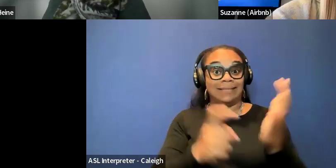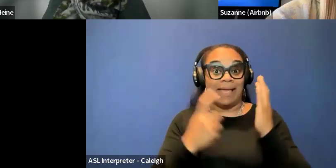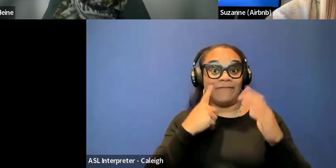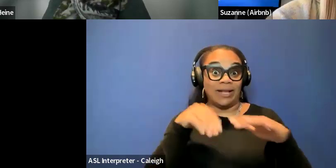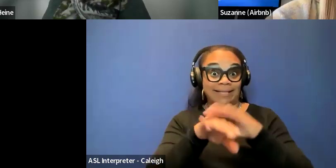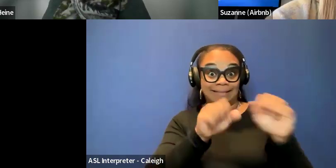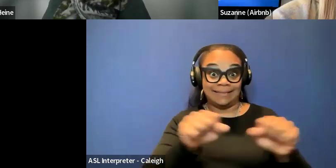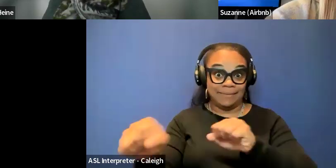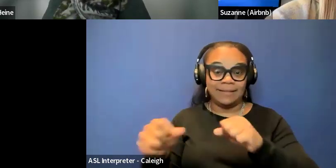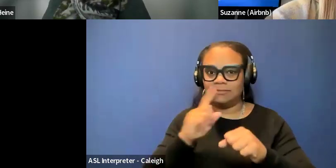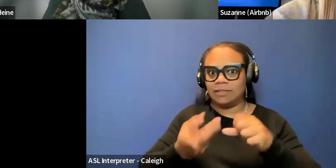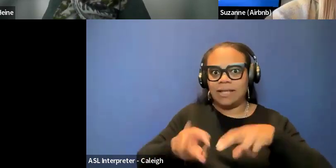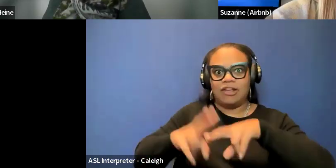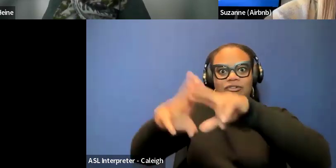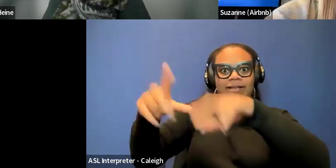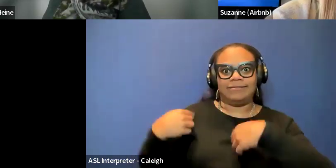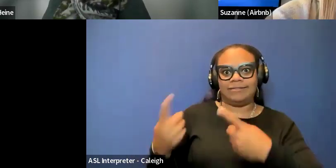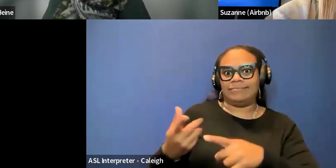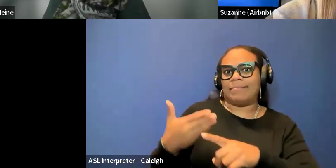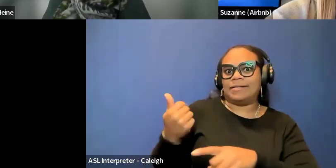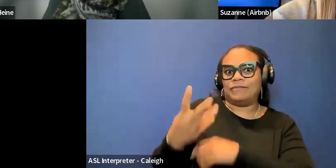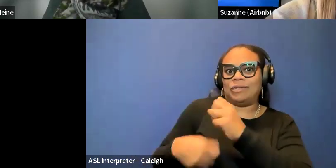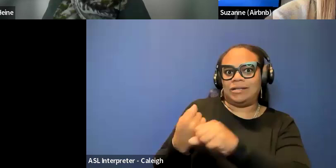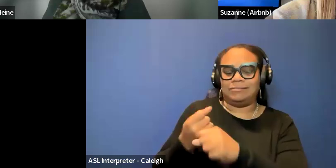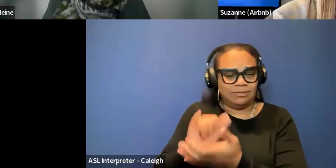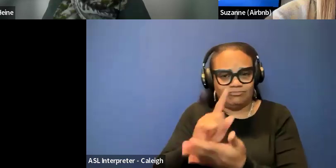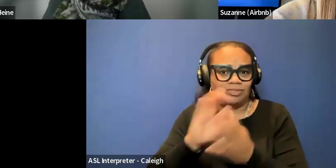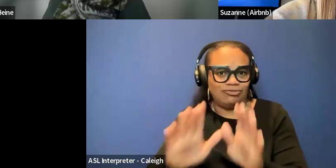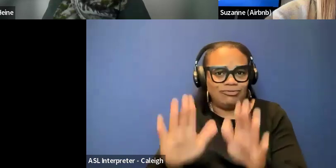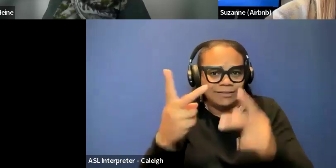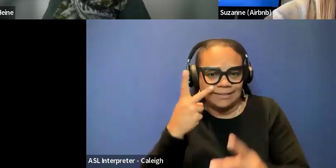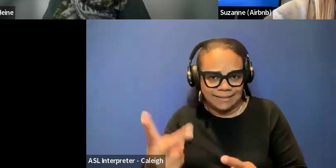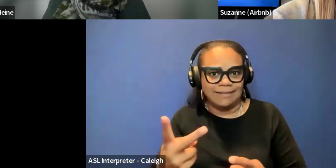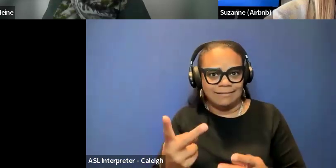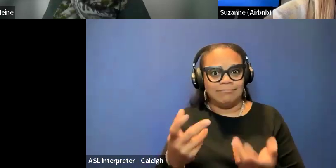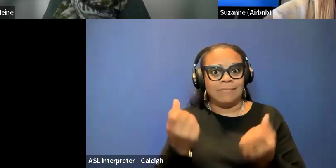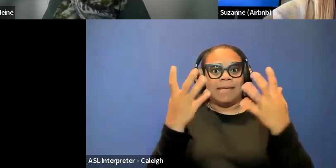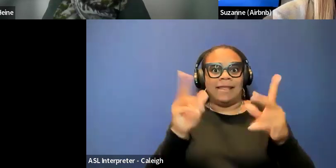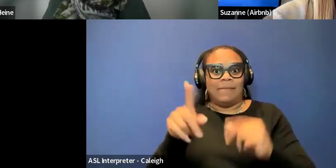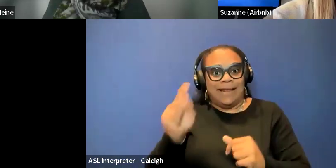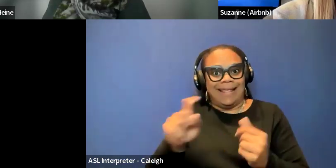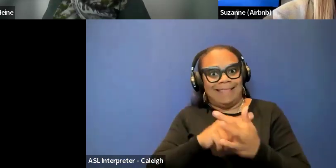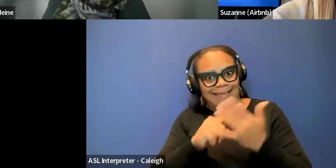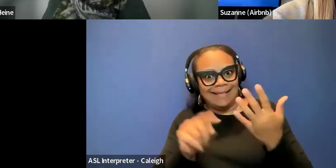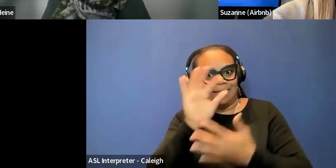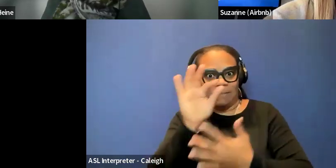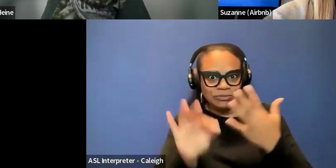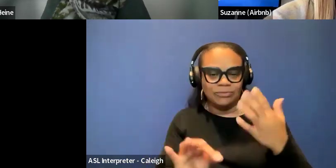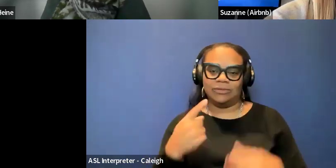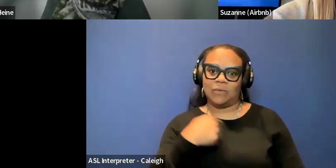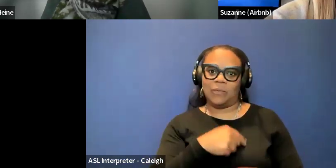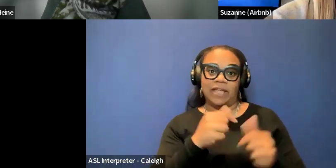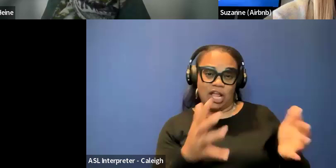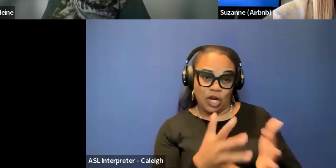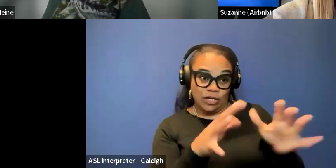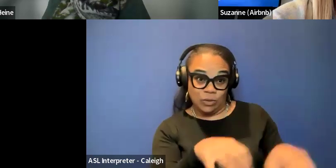accessibility features have increased a lot in the last few years, which is great to see. A lot of people need these kind of features. And so we're really encouraging hosts who maybe